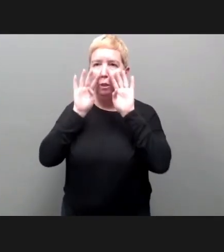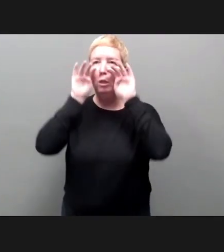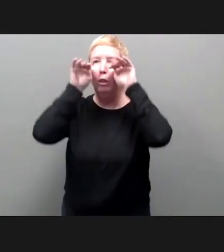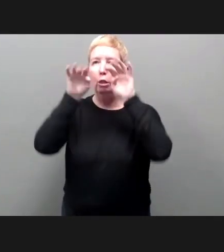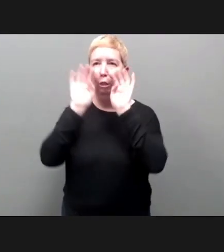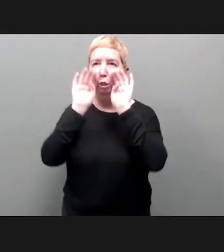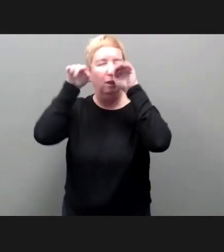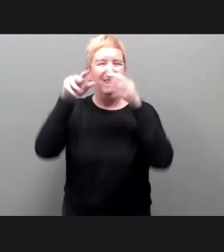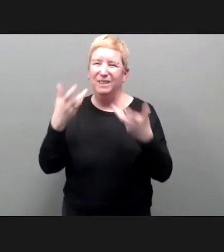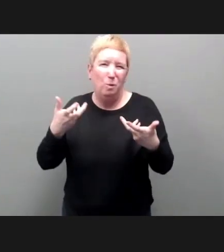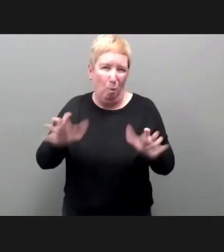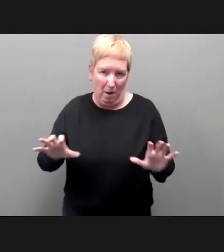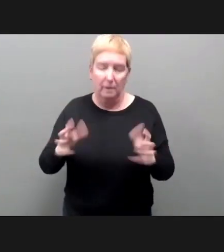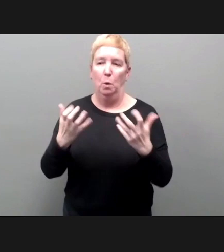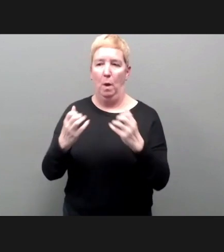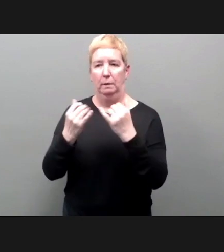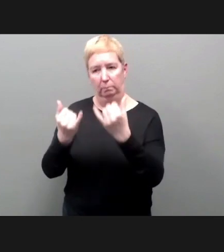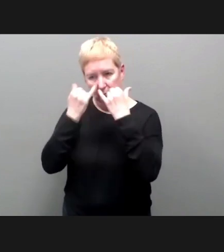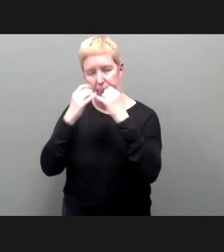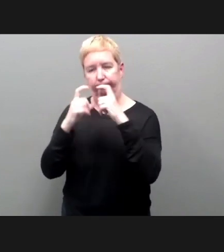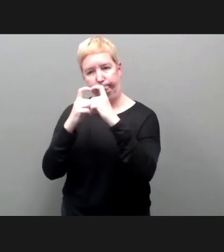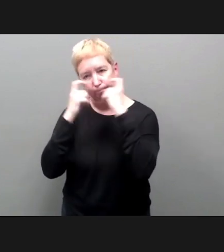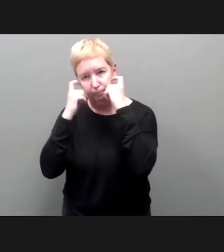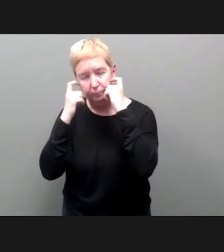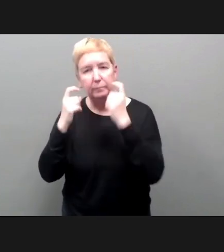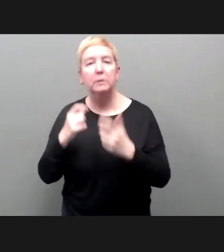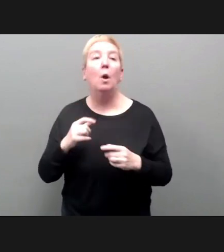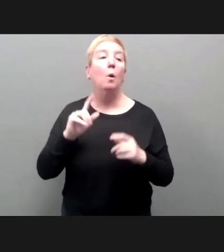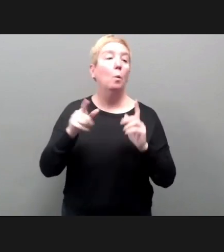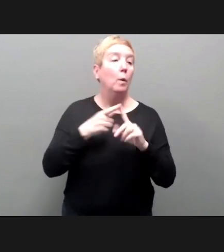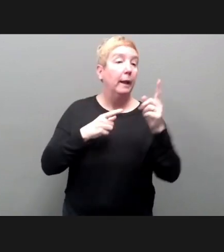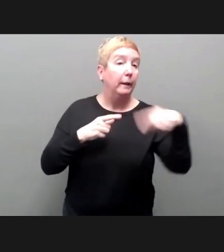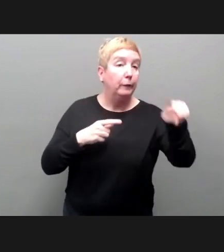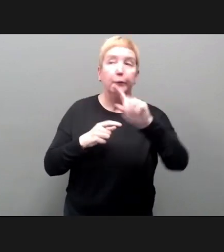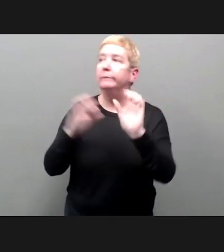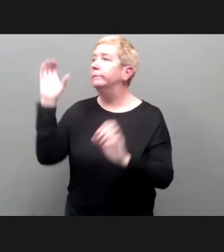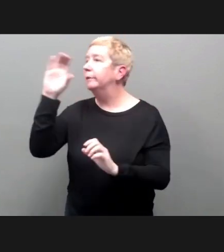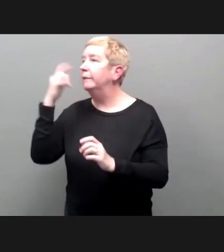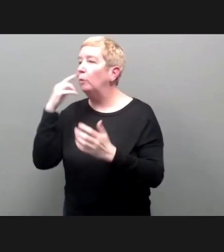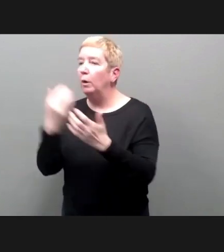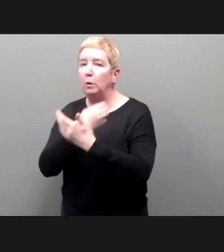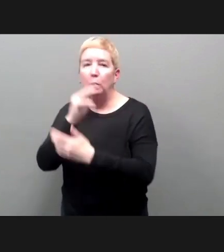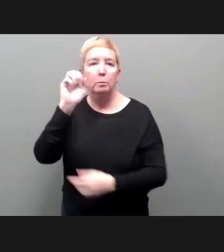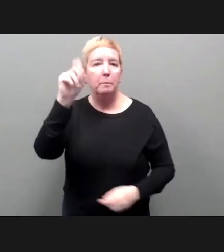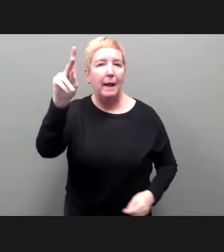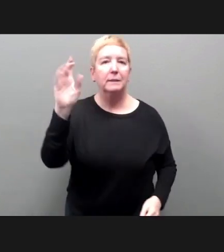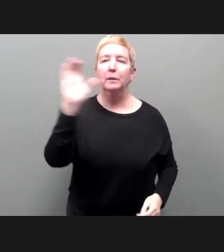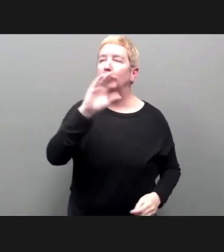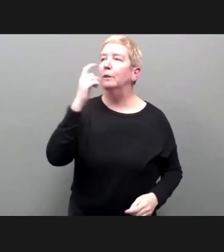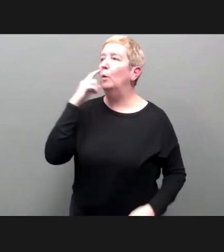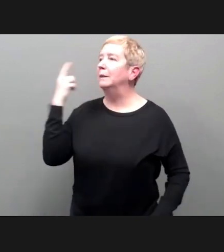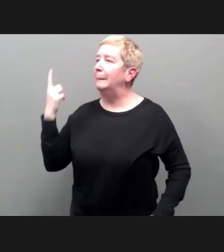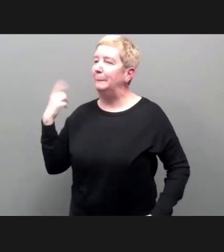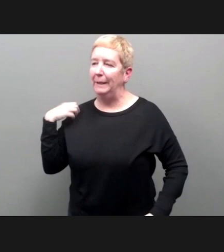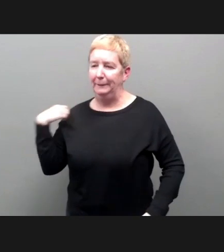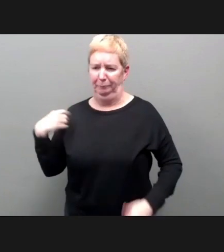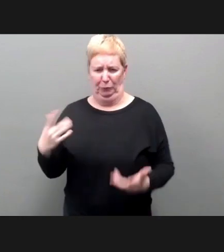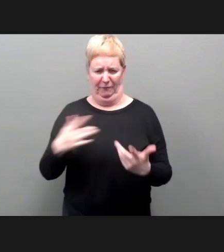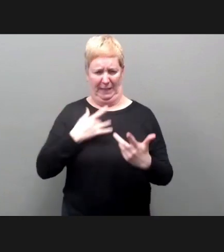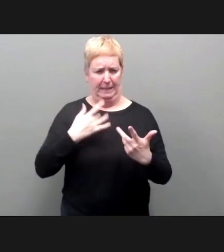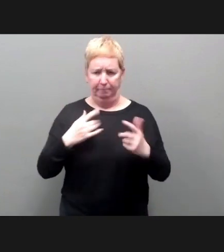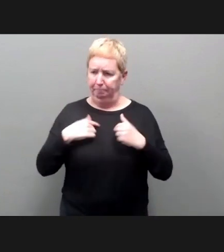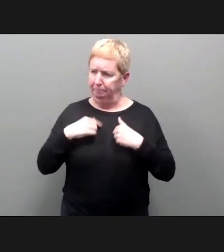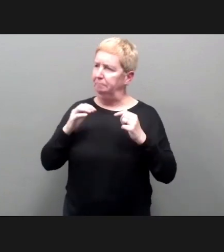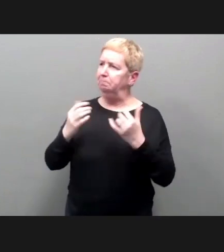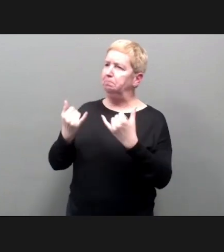to go through the mask, really choose something that really works for you. and that you feel like you can keep it on all the